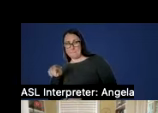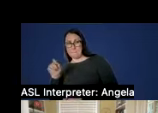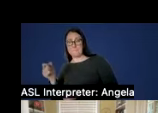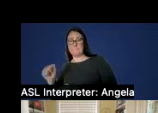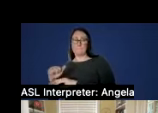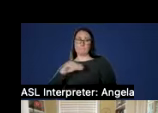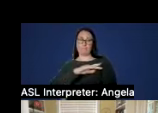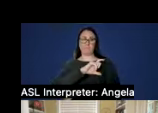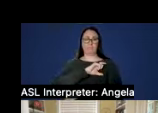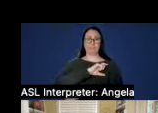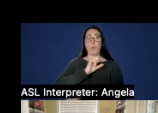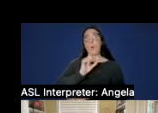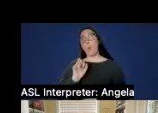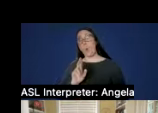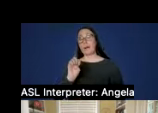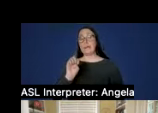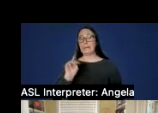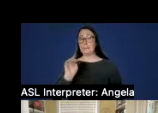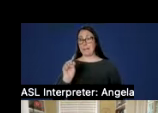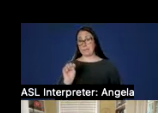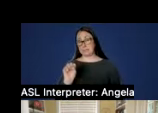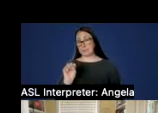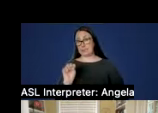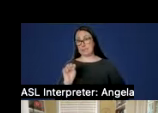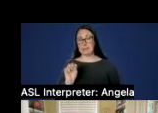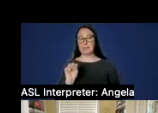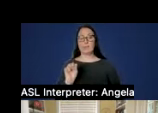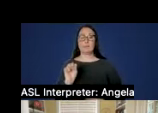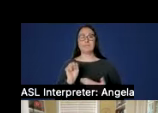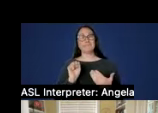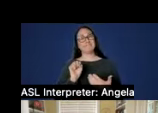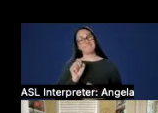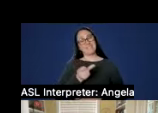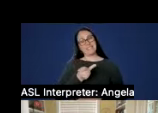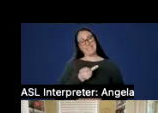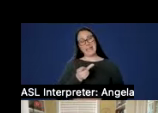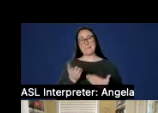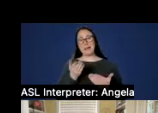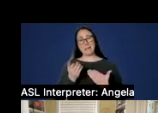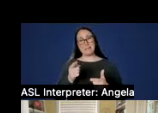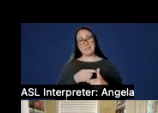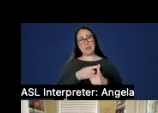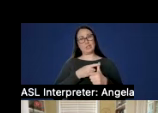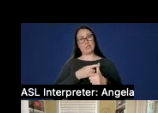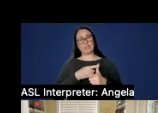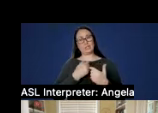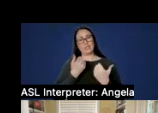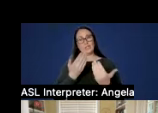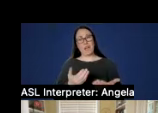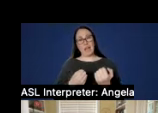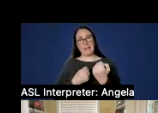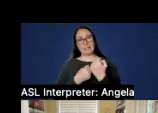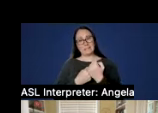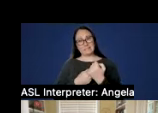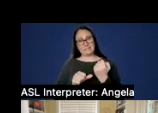or EMS. They may be the first to provide medical assistance to a victim, but typically the